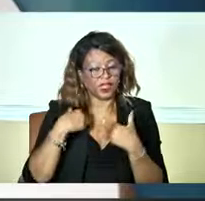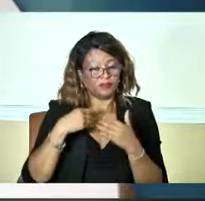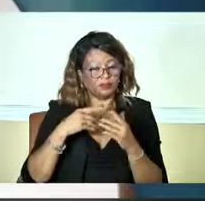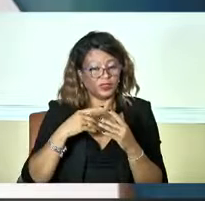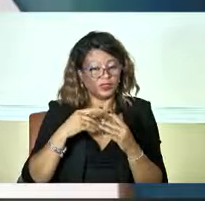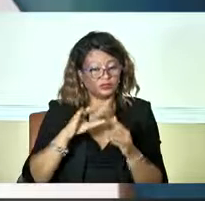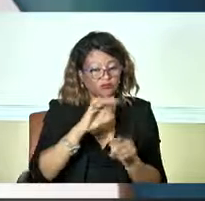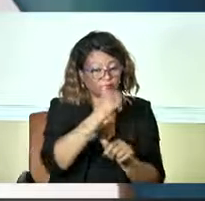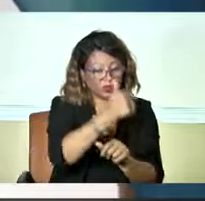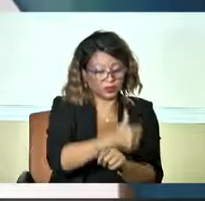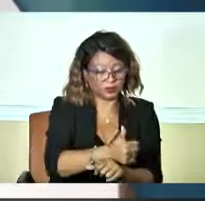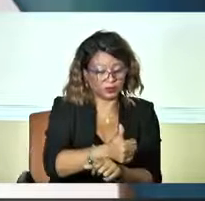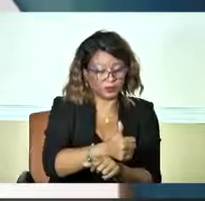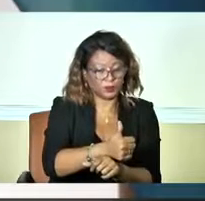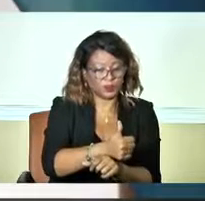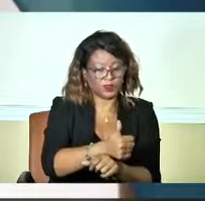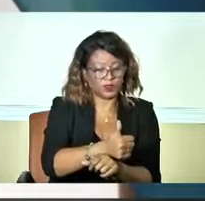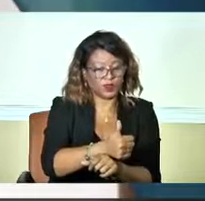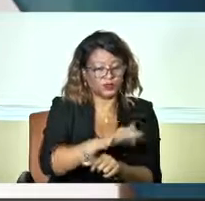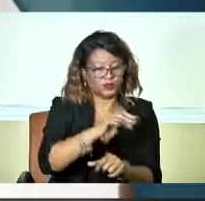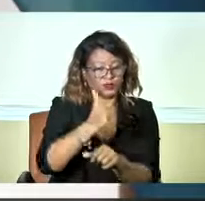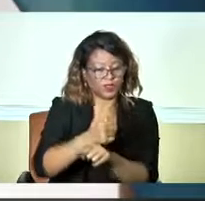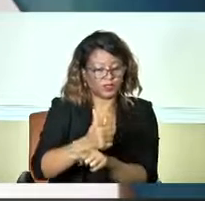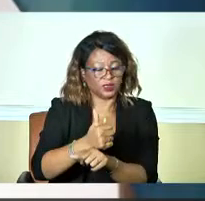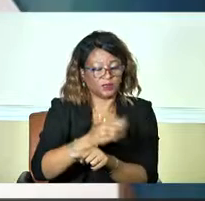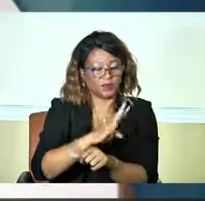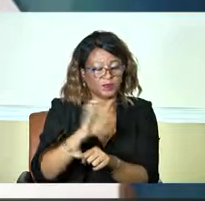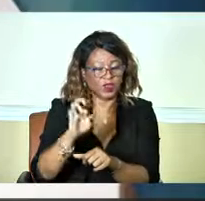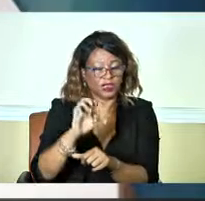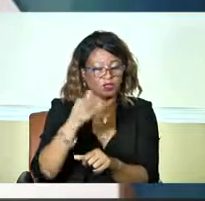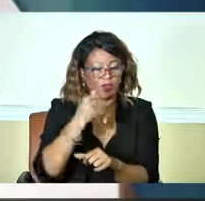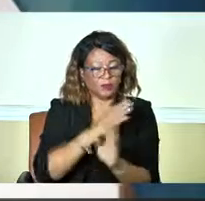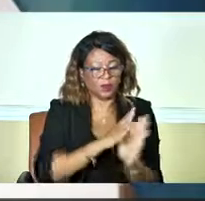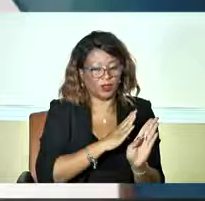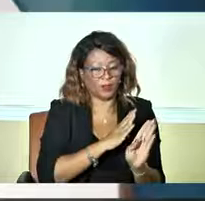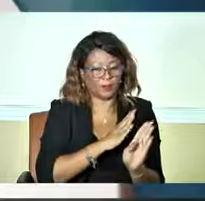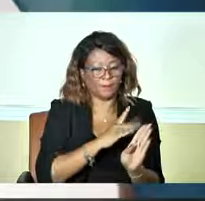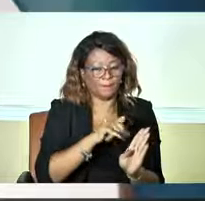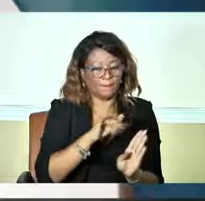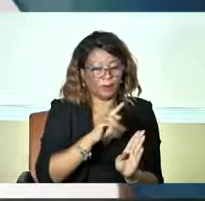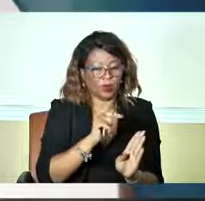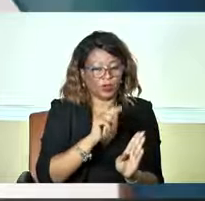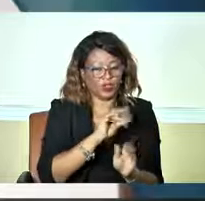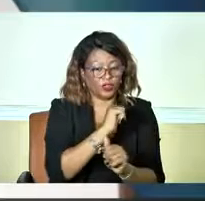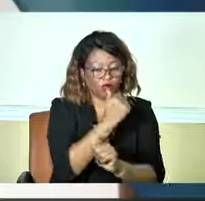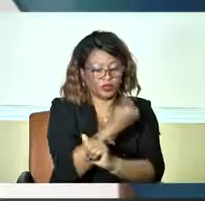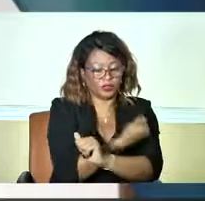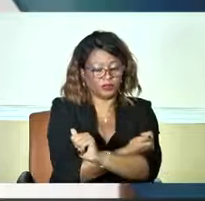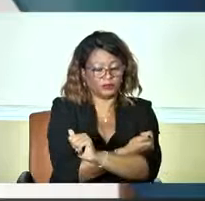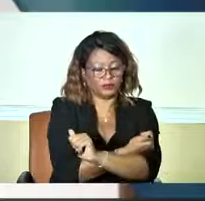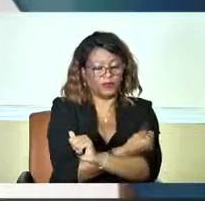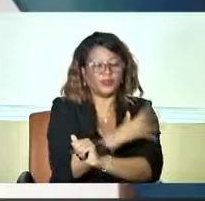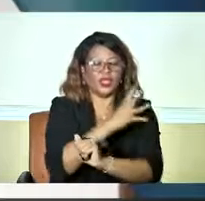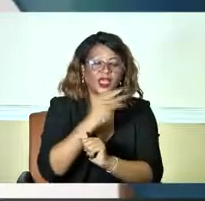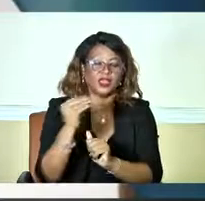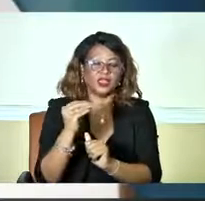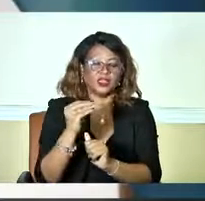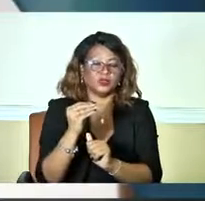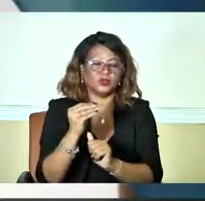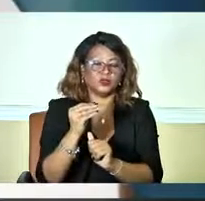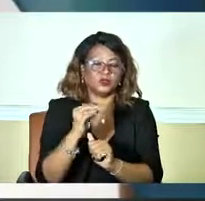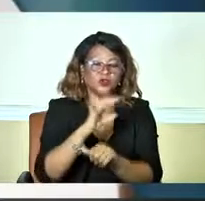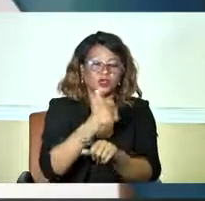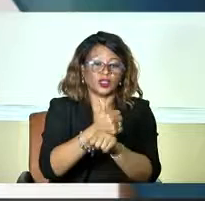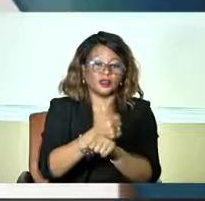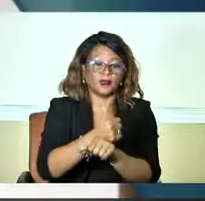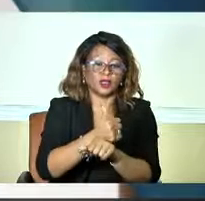erected. It was erected by the Grand Bahama Port Authority, and it was erected at the